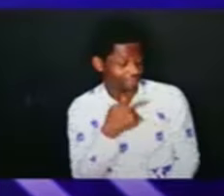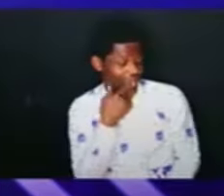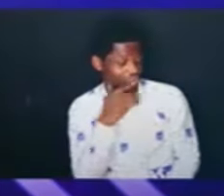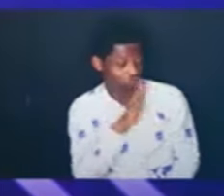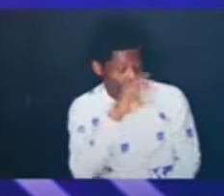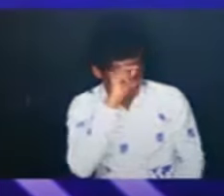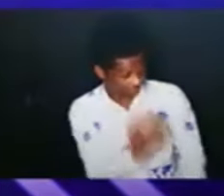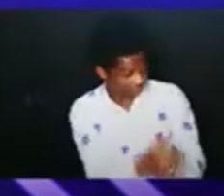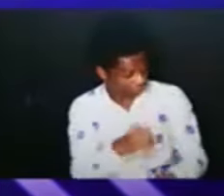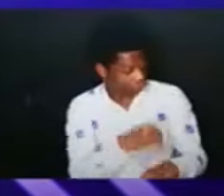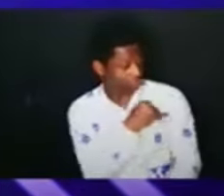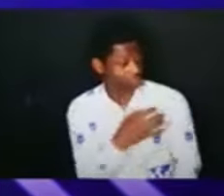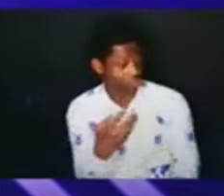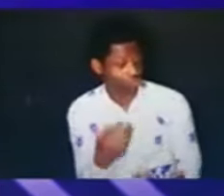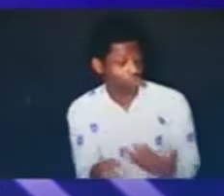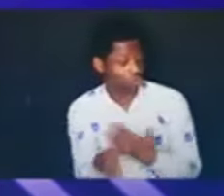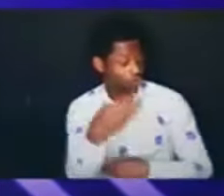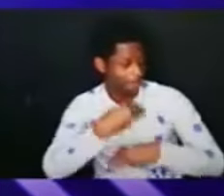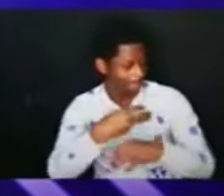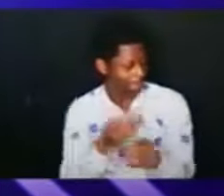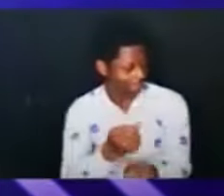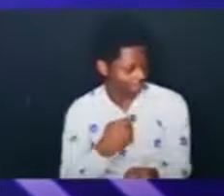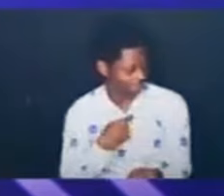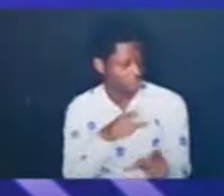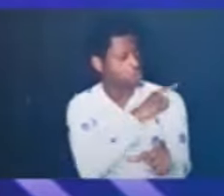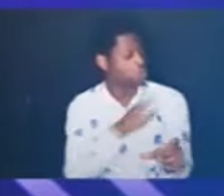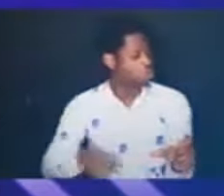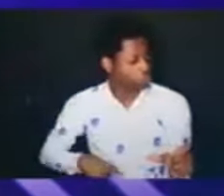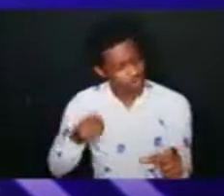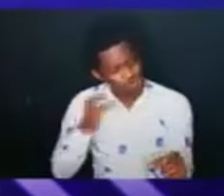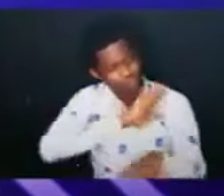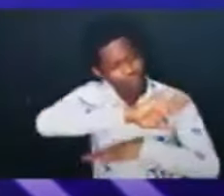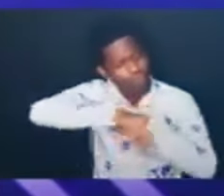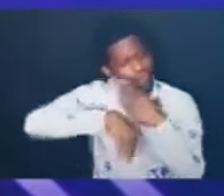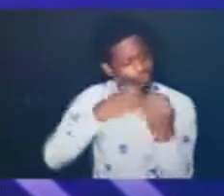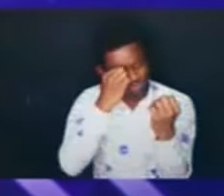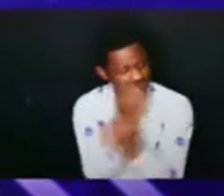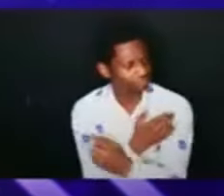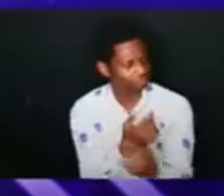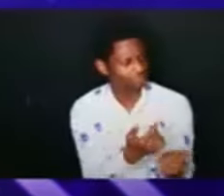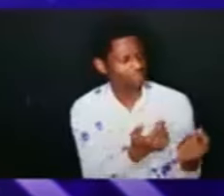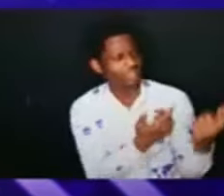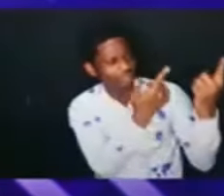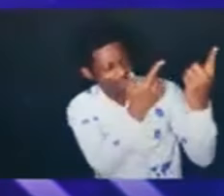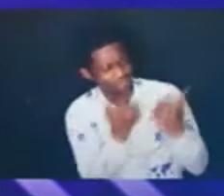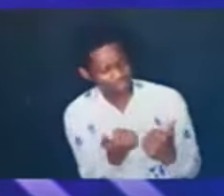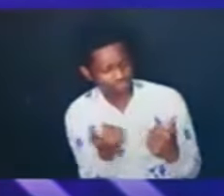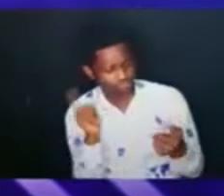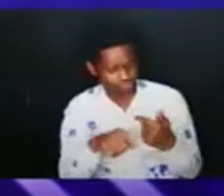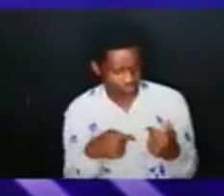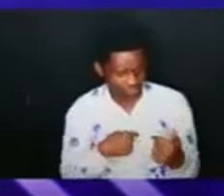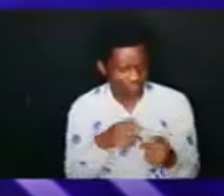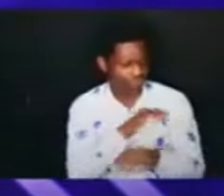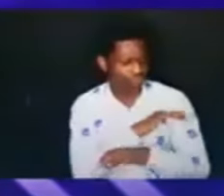Joseph, God has made me Lord of all Egypt. Come down to me and